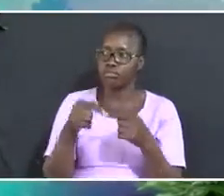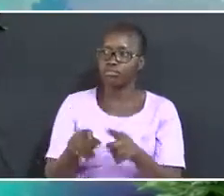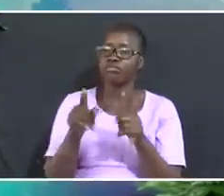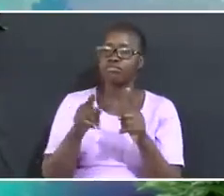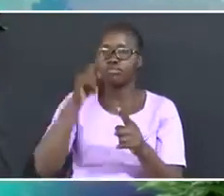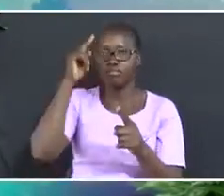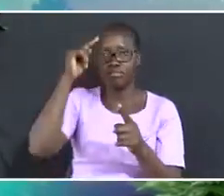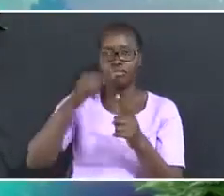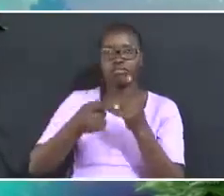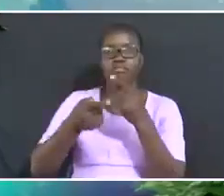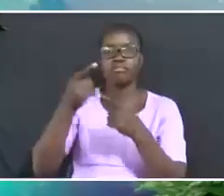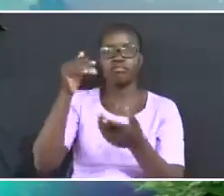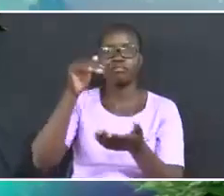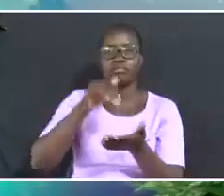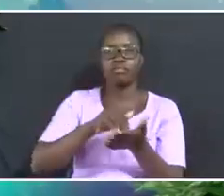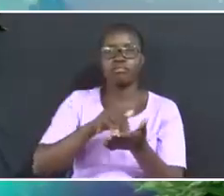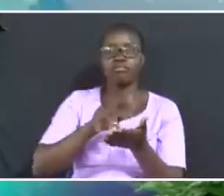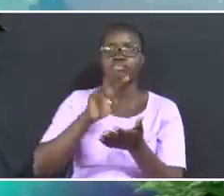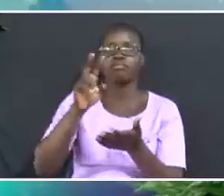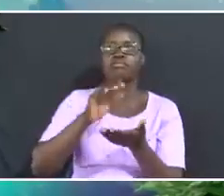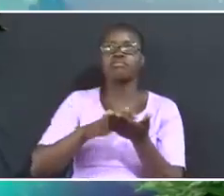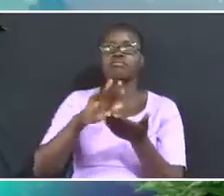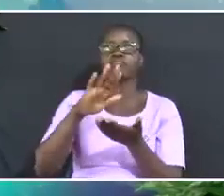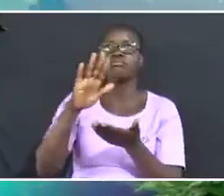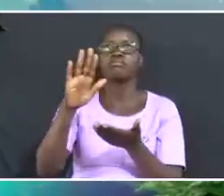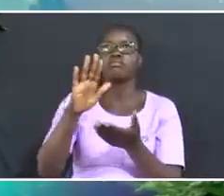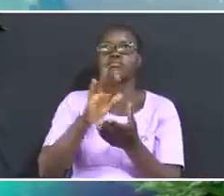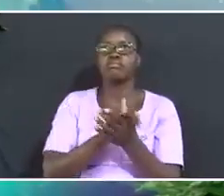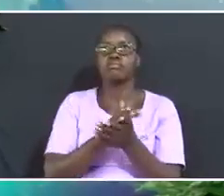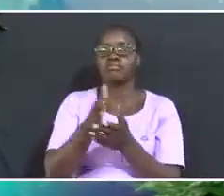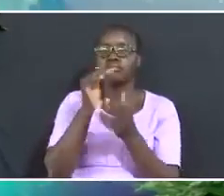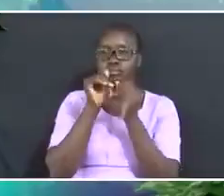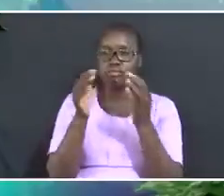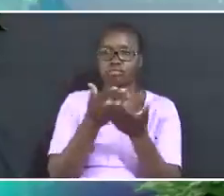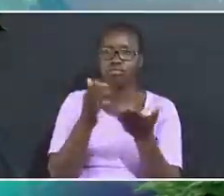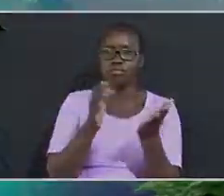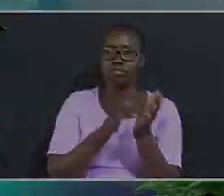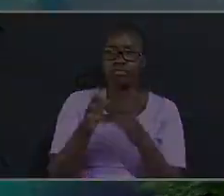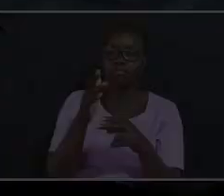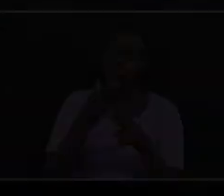until we come again and we see him in glory. God bless you in Jesus' name.